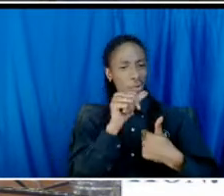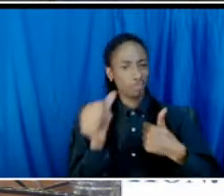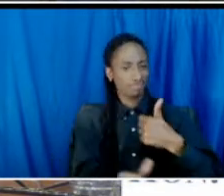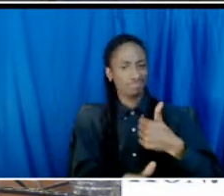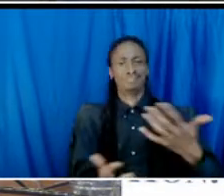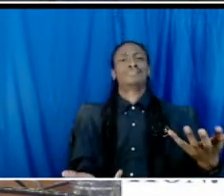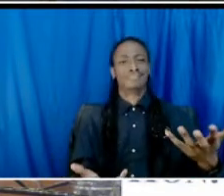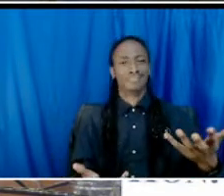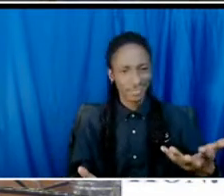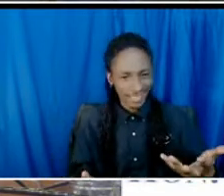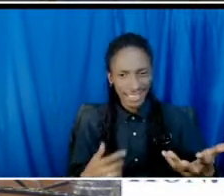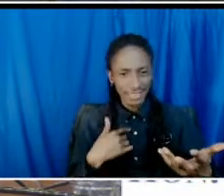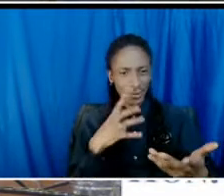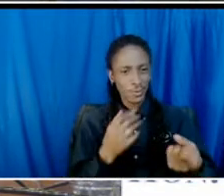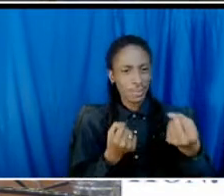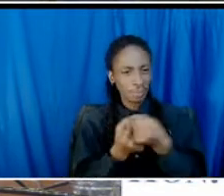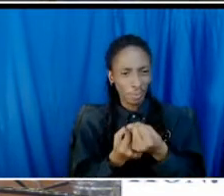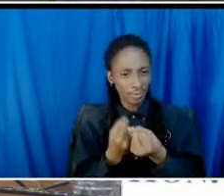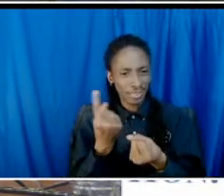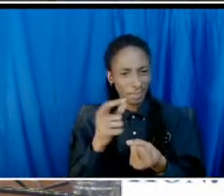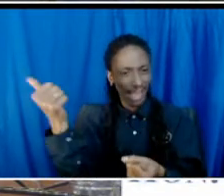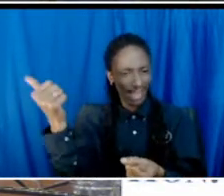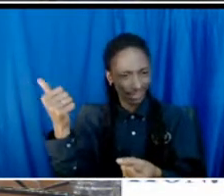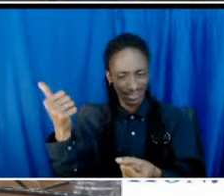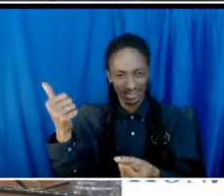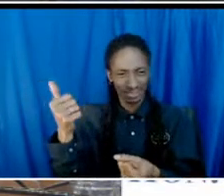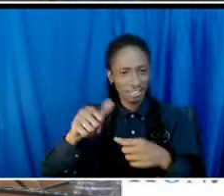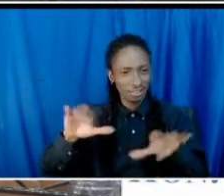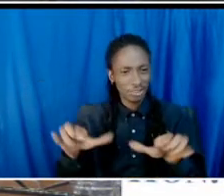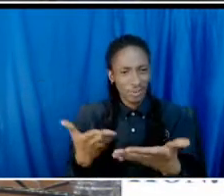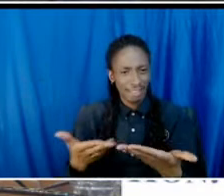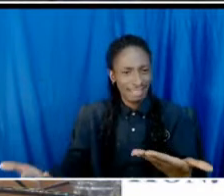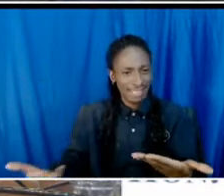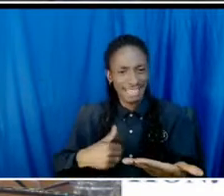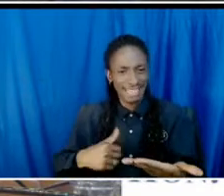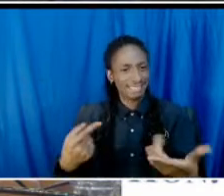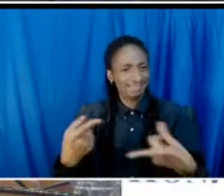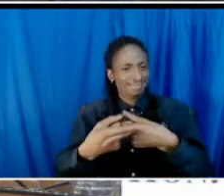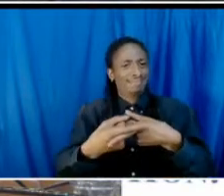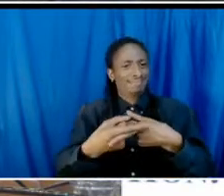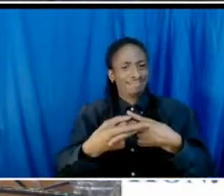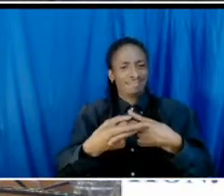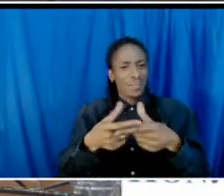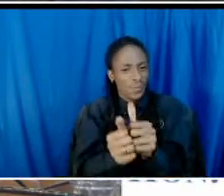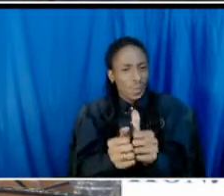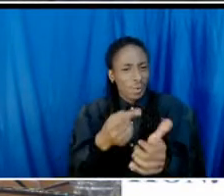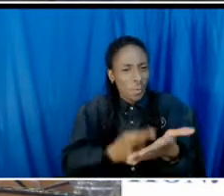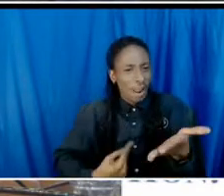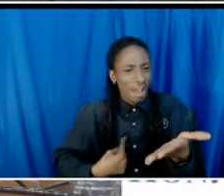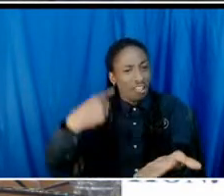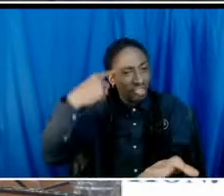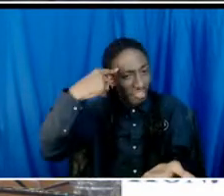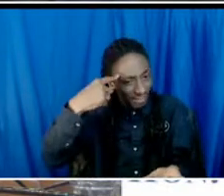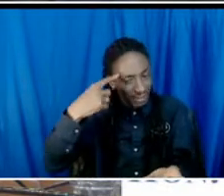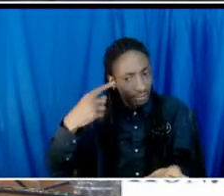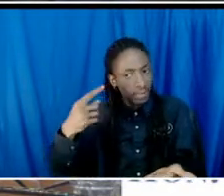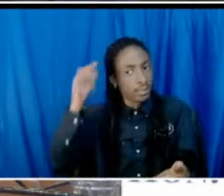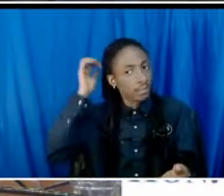and support someone else doing things that were not consistent with what I thought should be done.